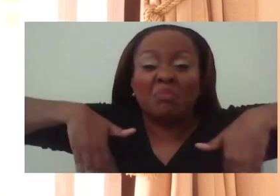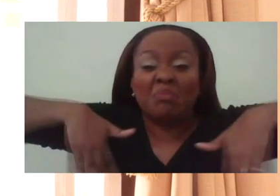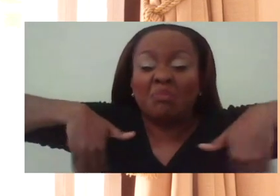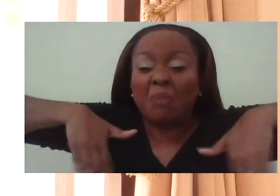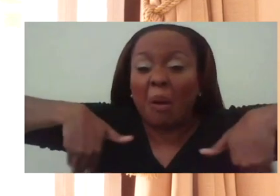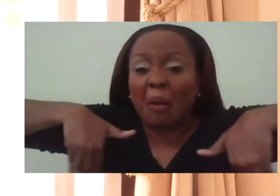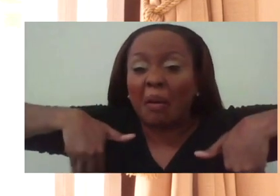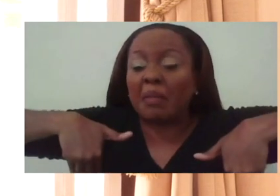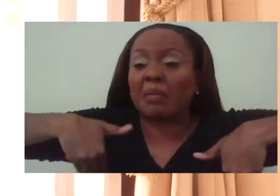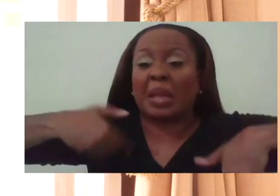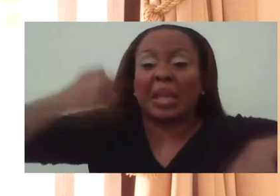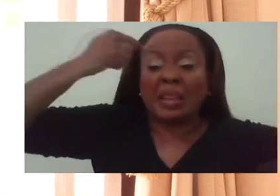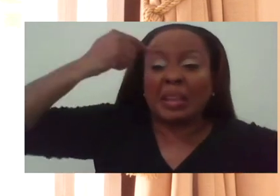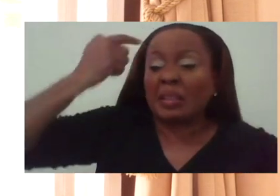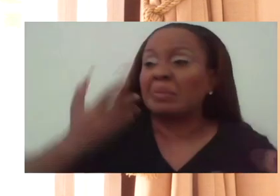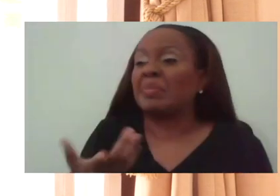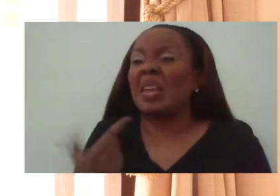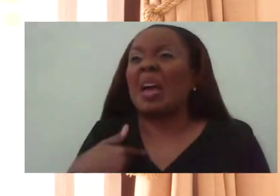the fence,